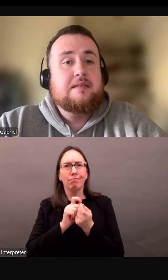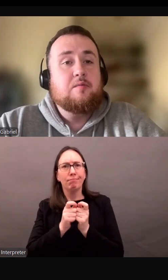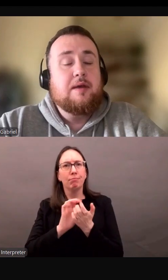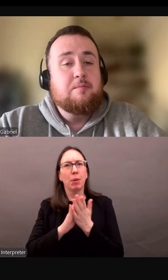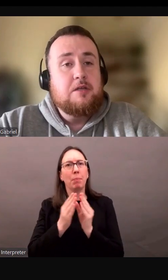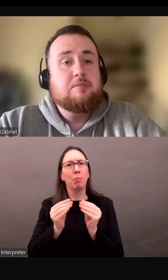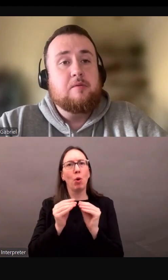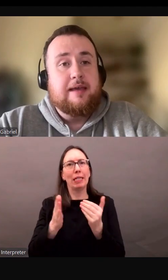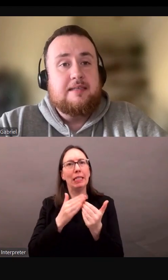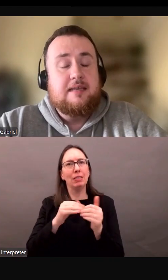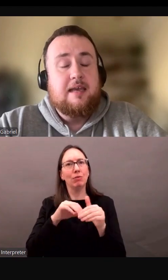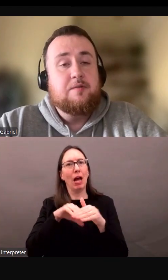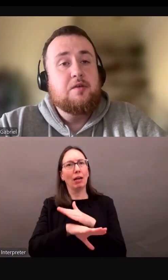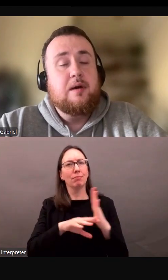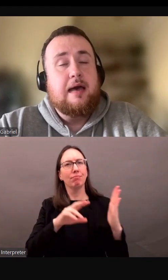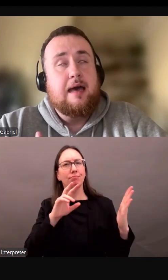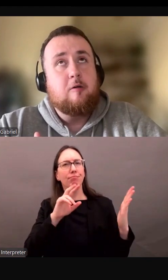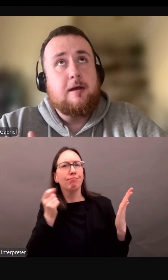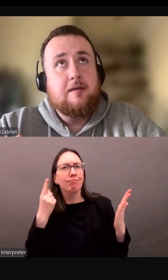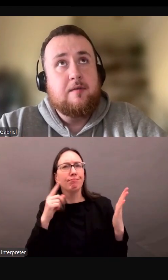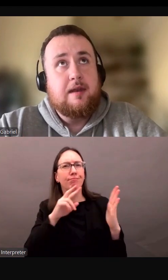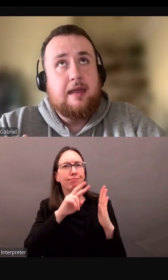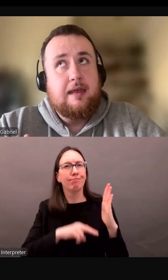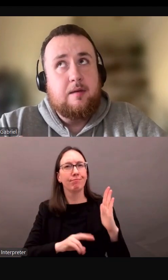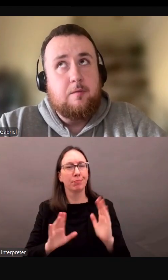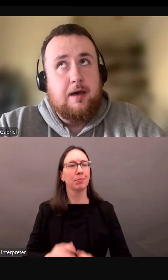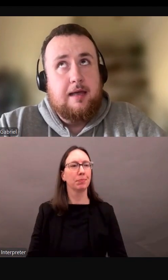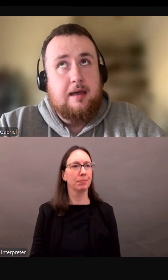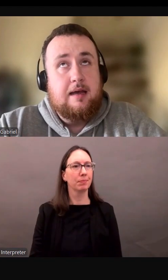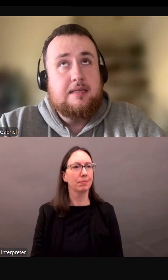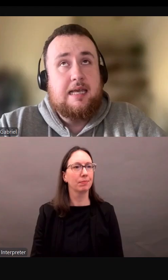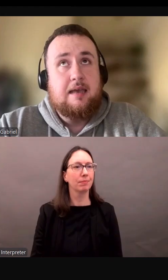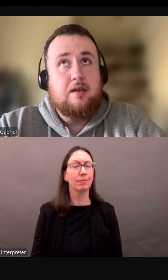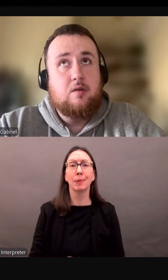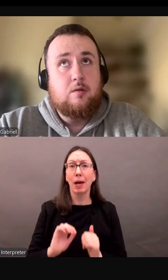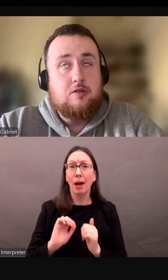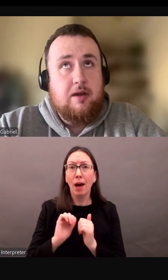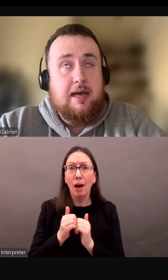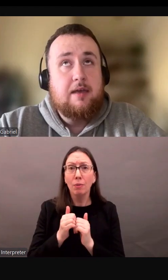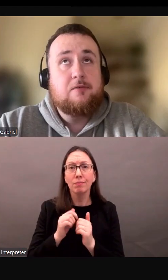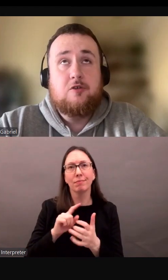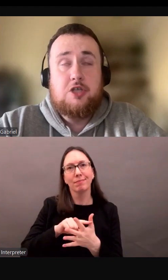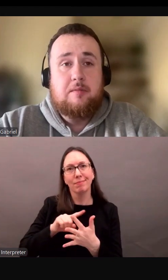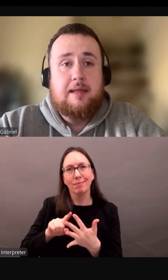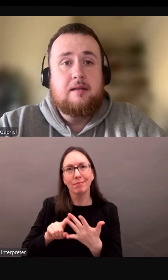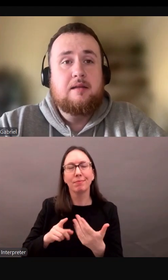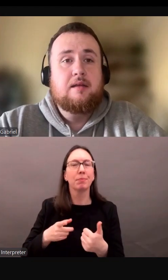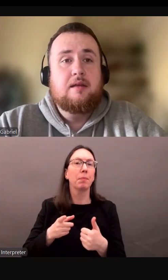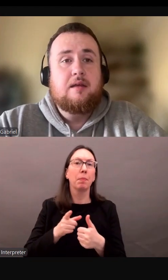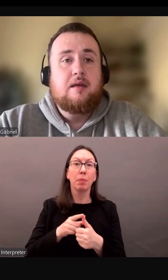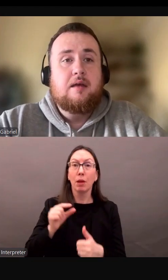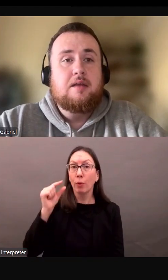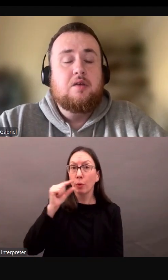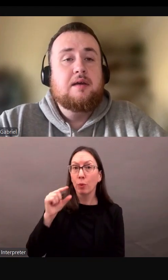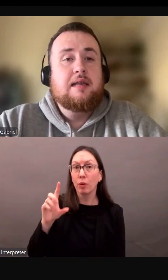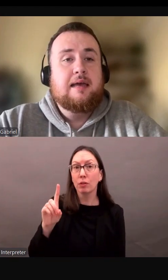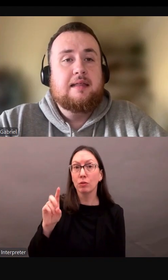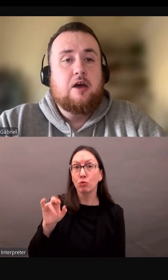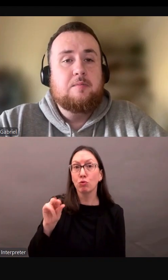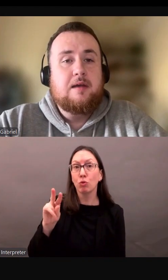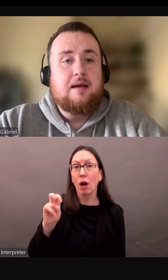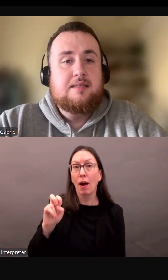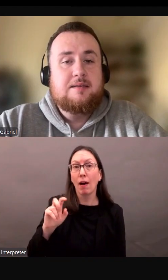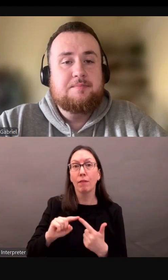is we have multiple ways. If you are given a file on, say, Google Drive or Gmail, you can click the